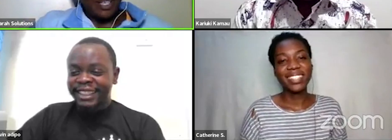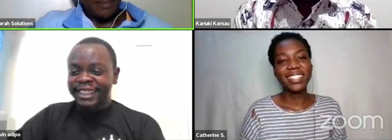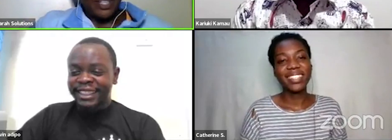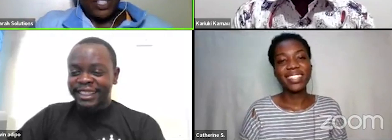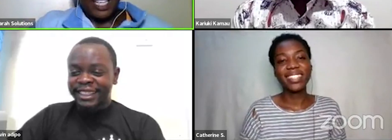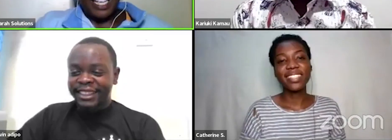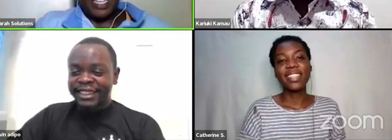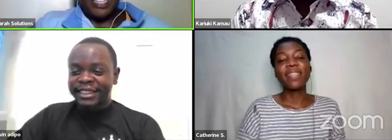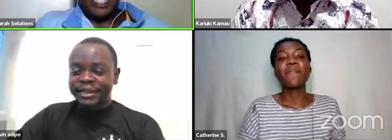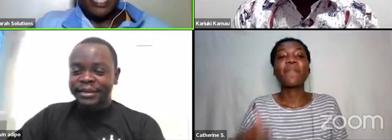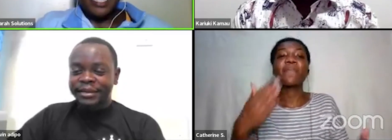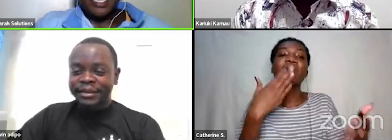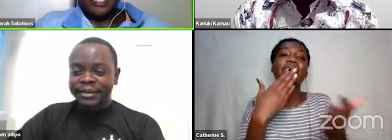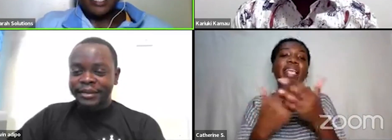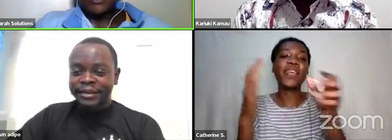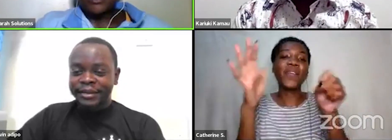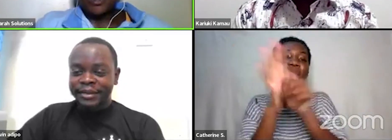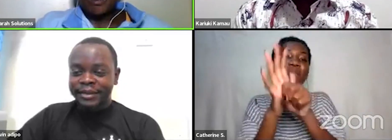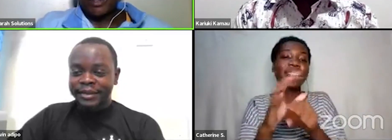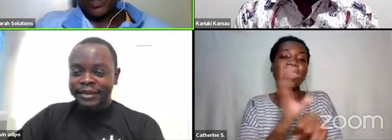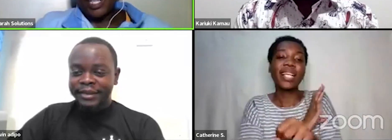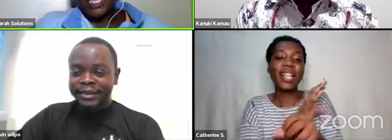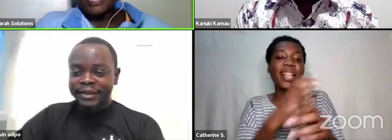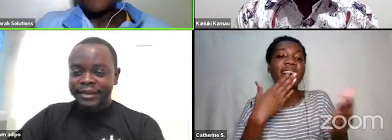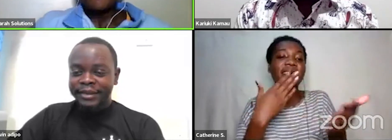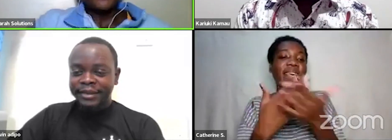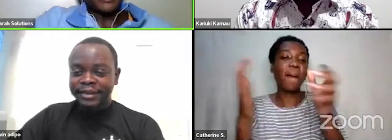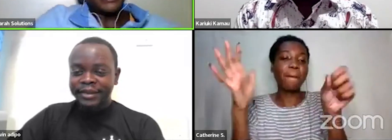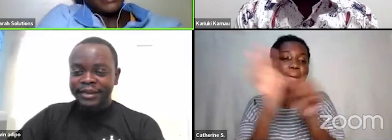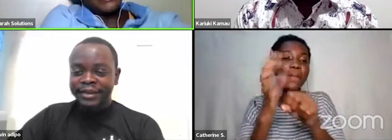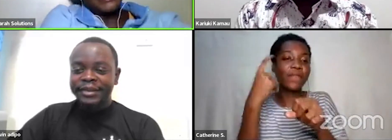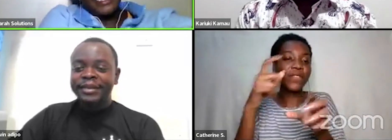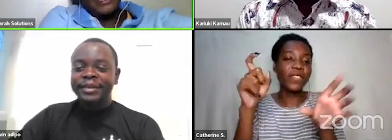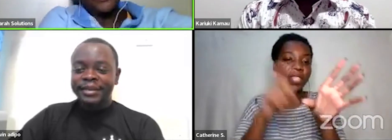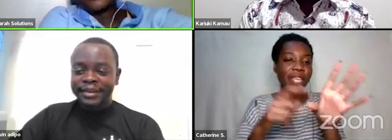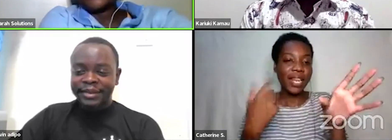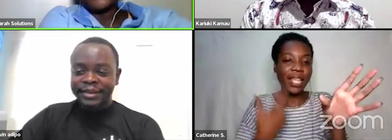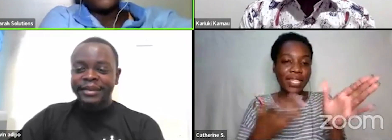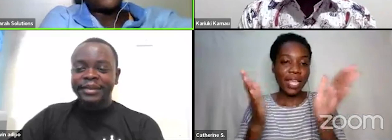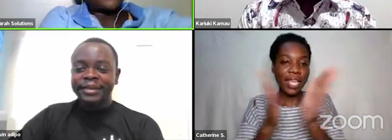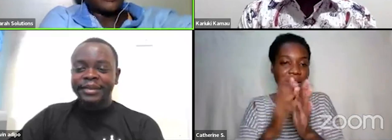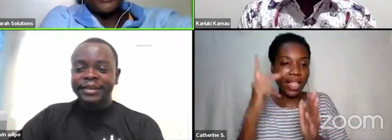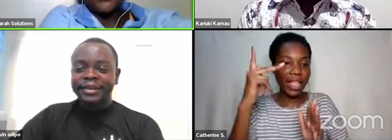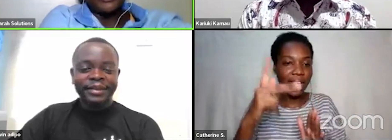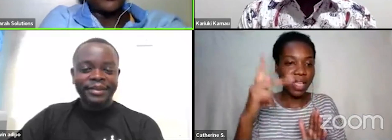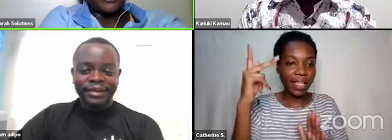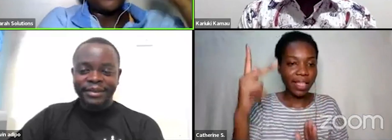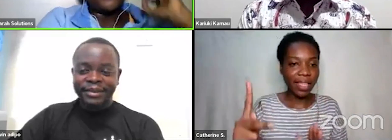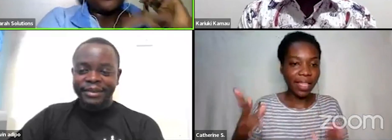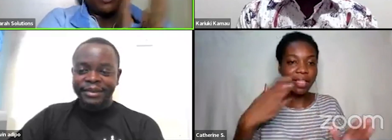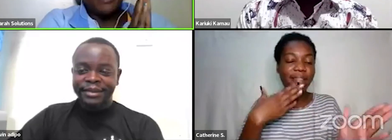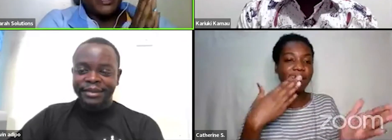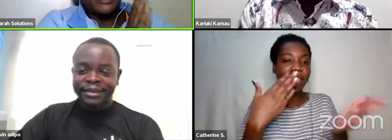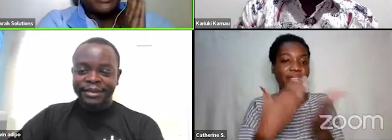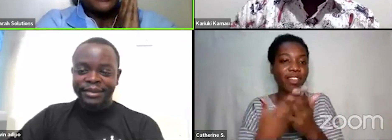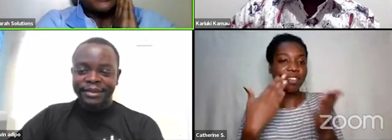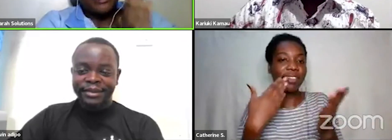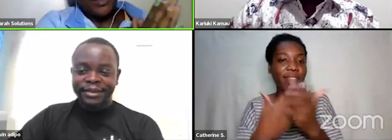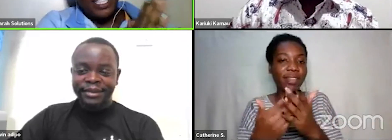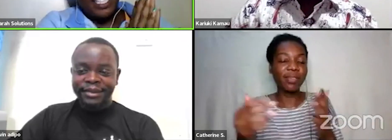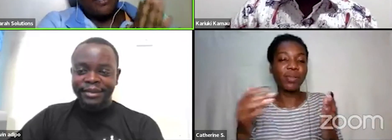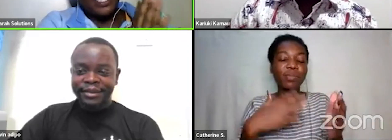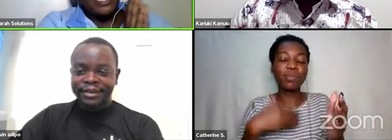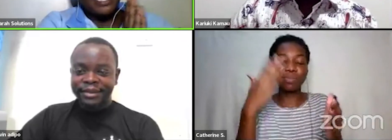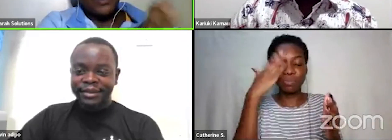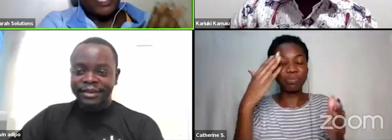So thank you very much. Catherine Sidandi, thank you so much for joining us. And KK, thank you. I know you're very busy.